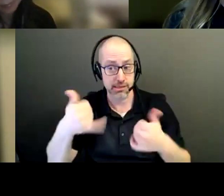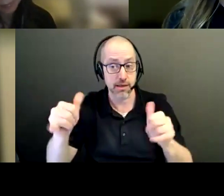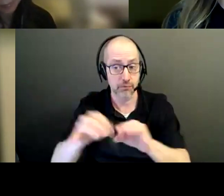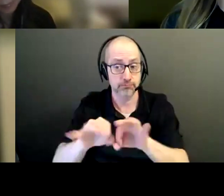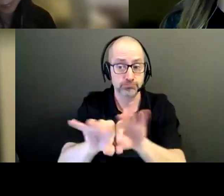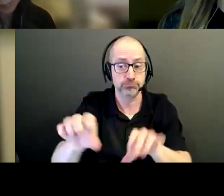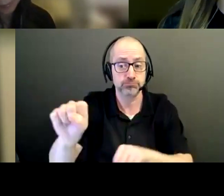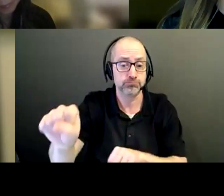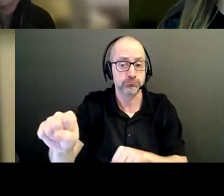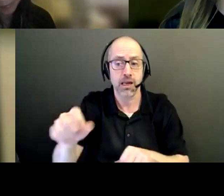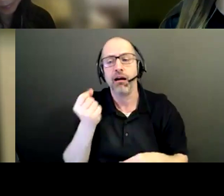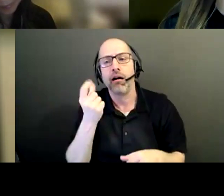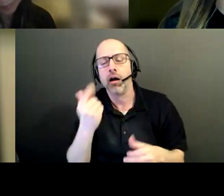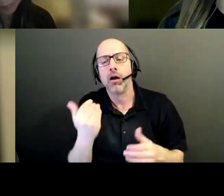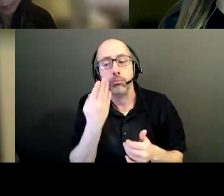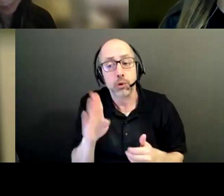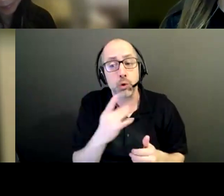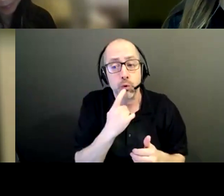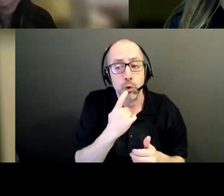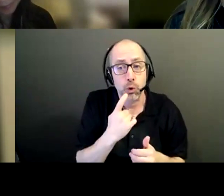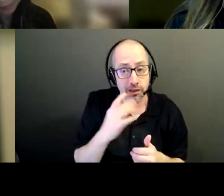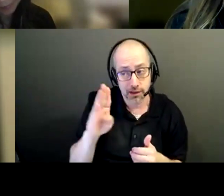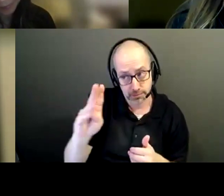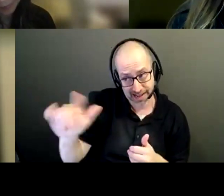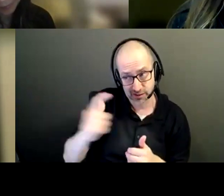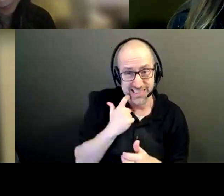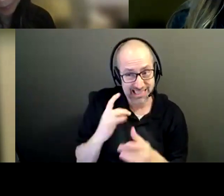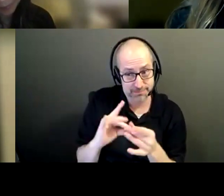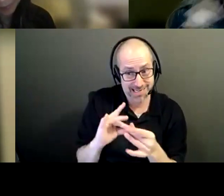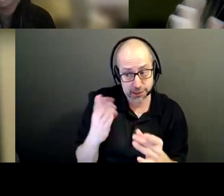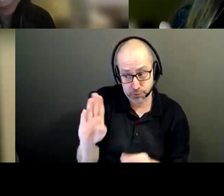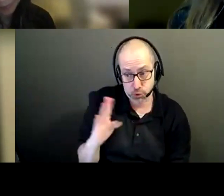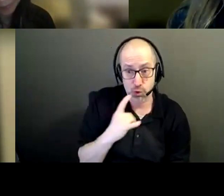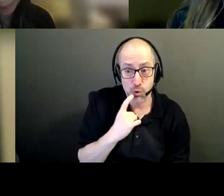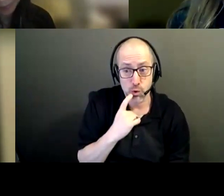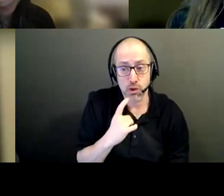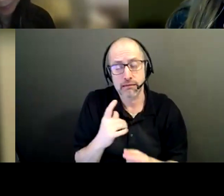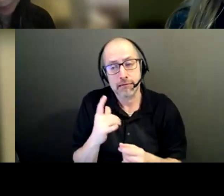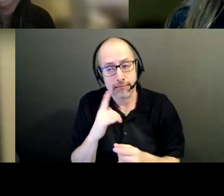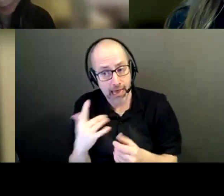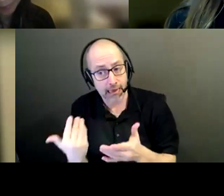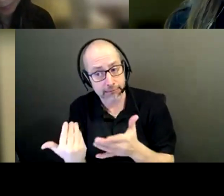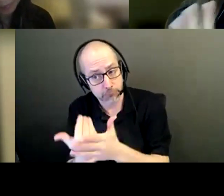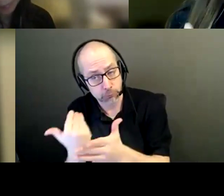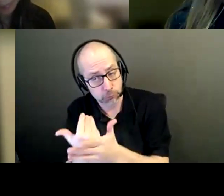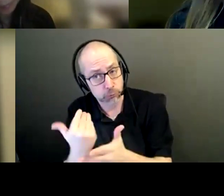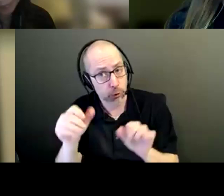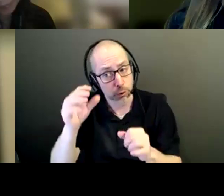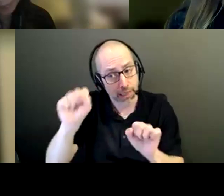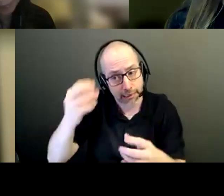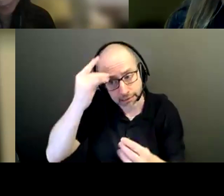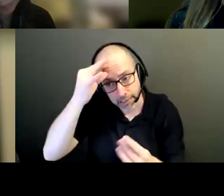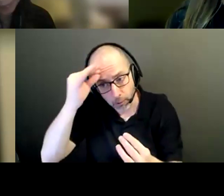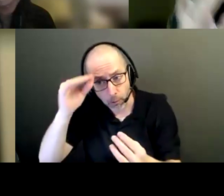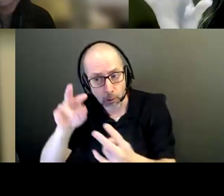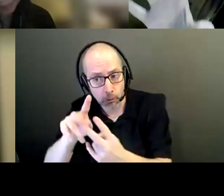the introduction of Bluetooth that Michael just mentioned, that's another consideration. Lots of hearing aids